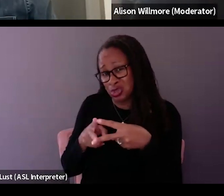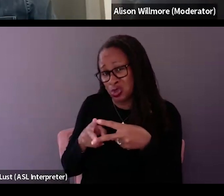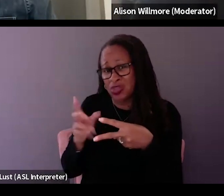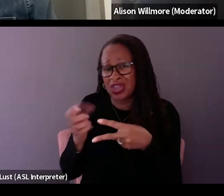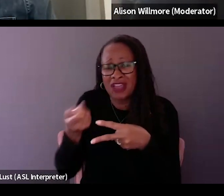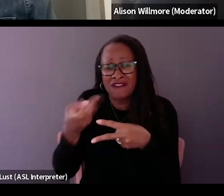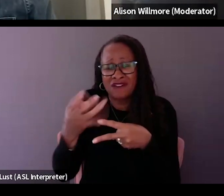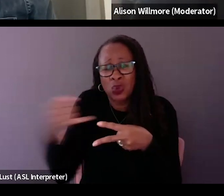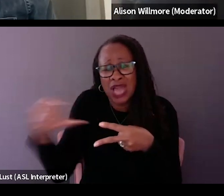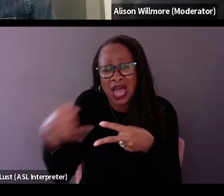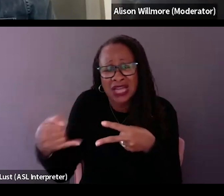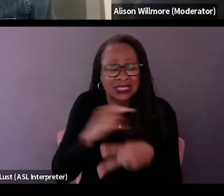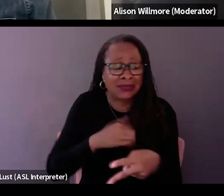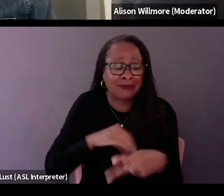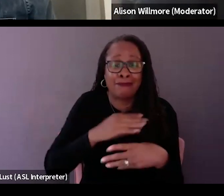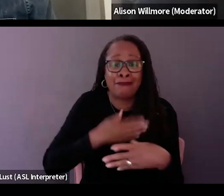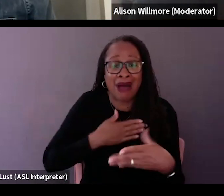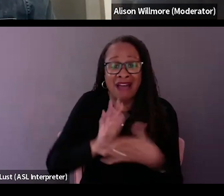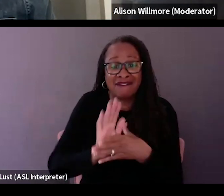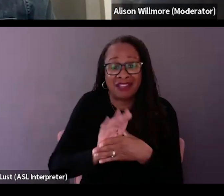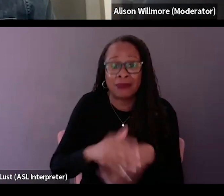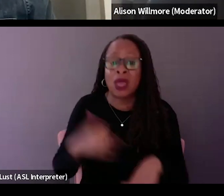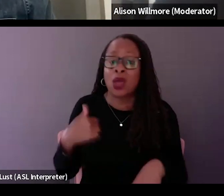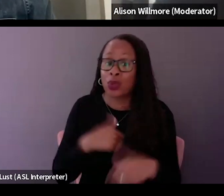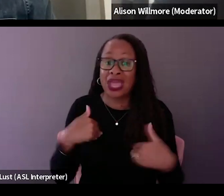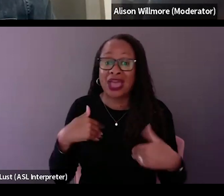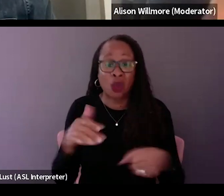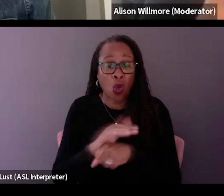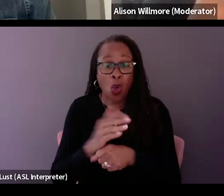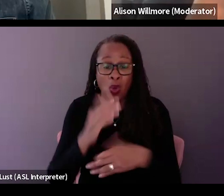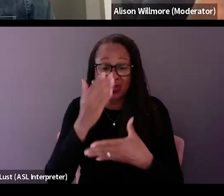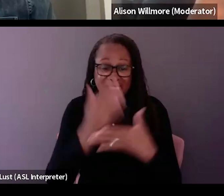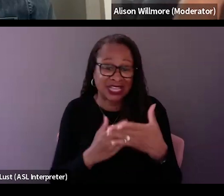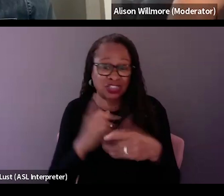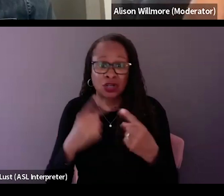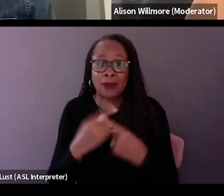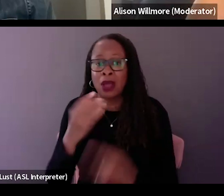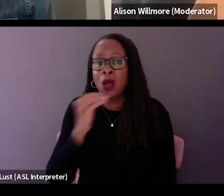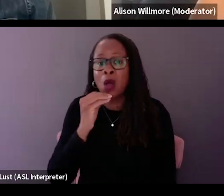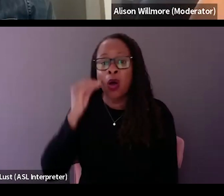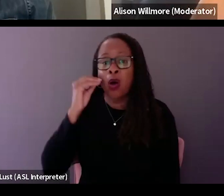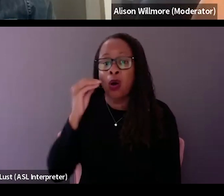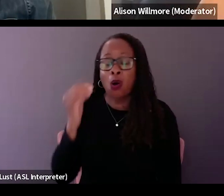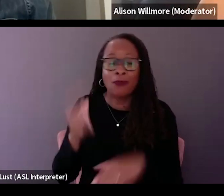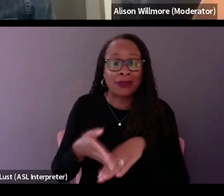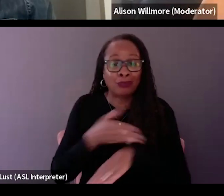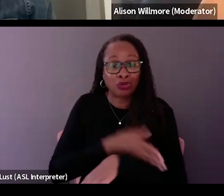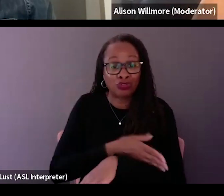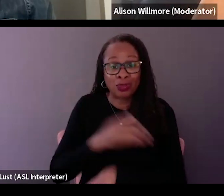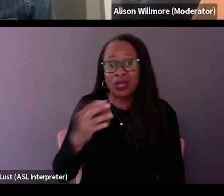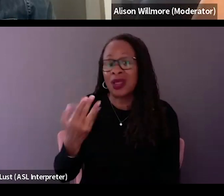whole section about Home Improvement, which was her first big acting role. We had a section of that